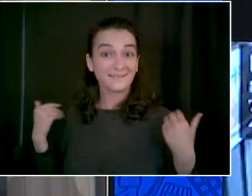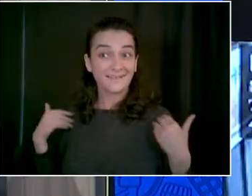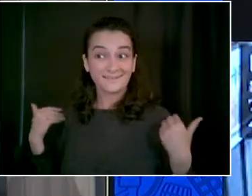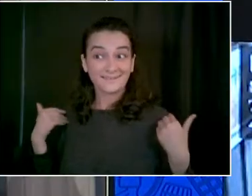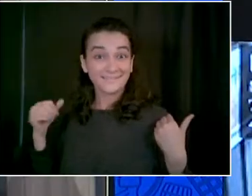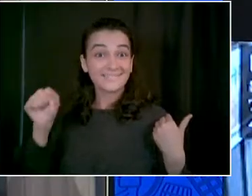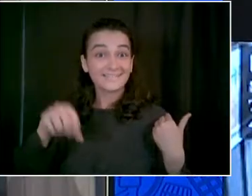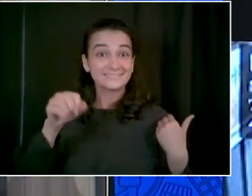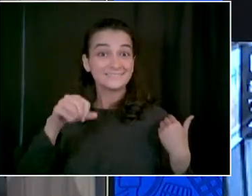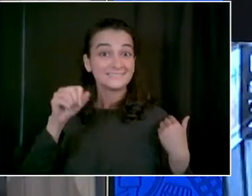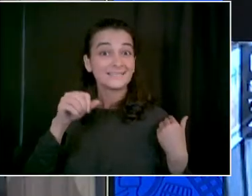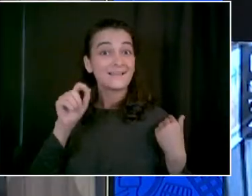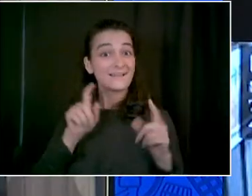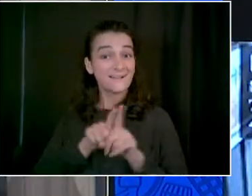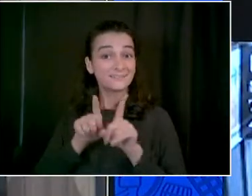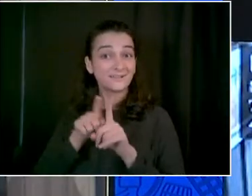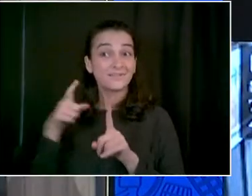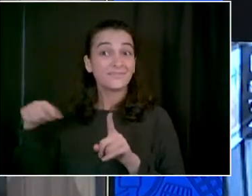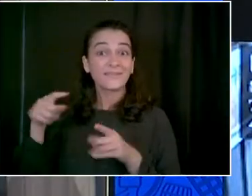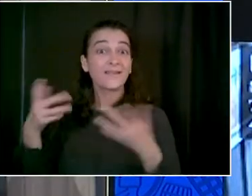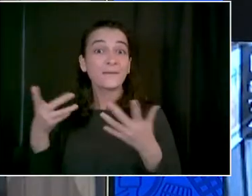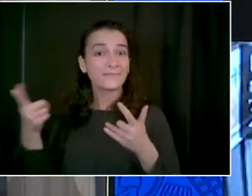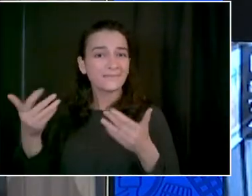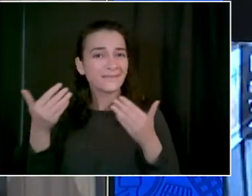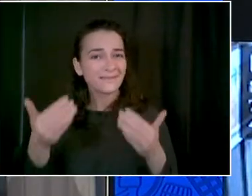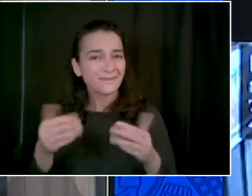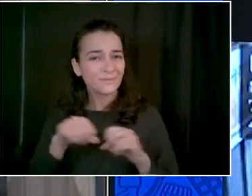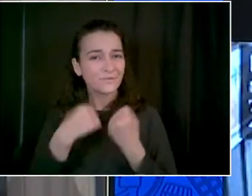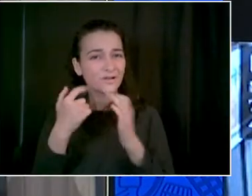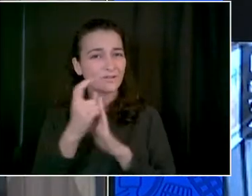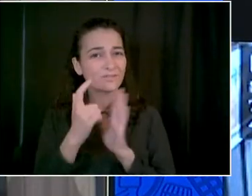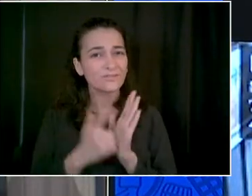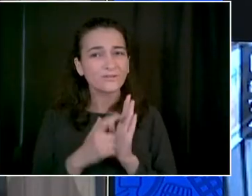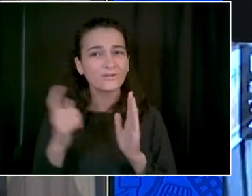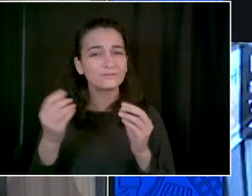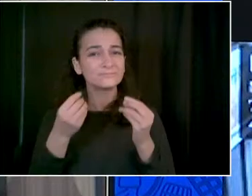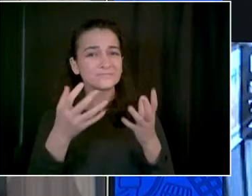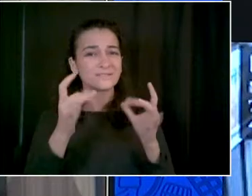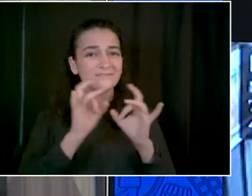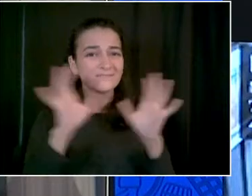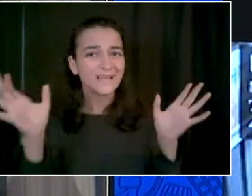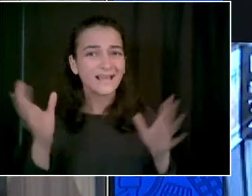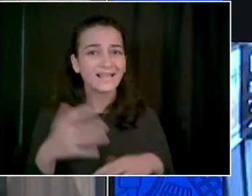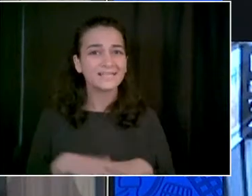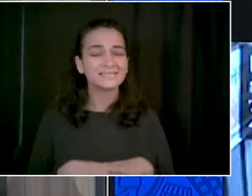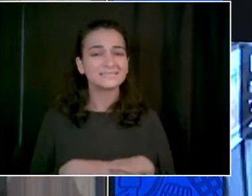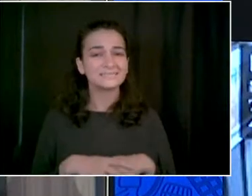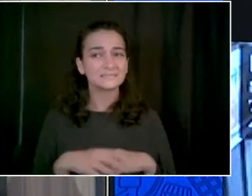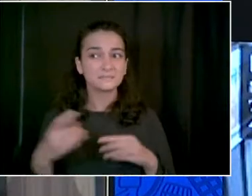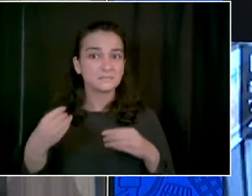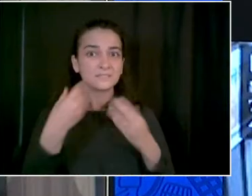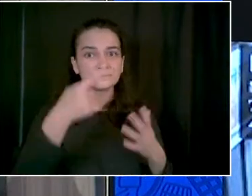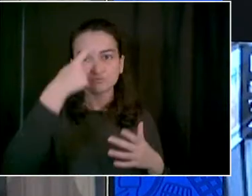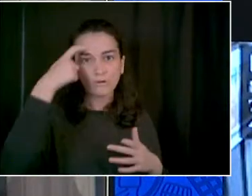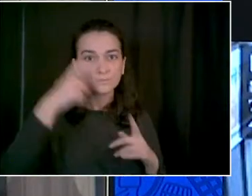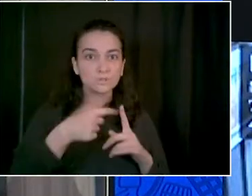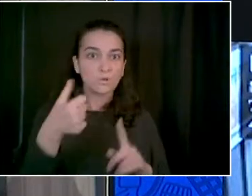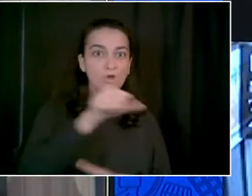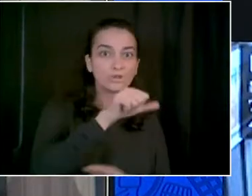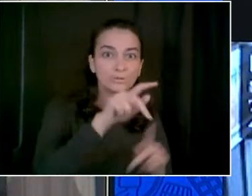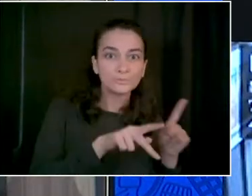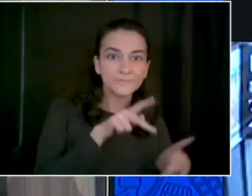who have become professionals at preying on innocent people with these wolf pack